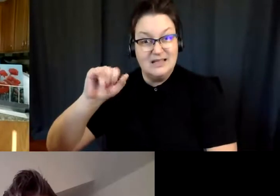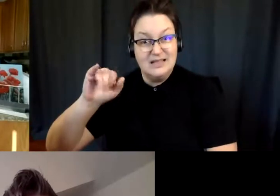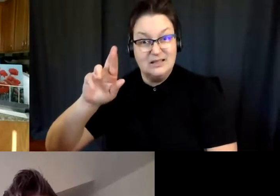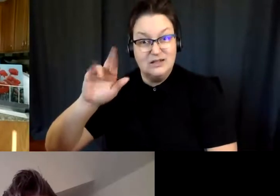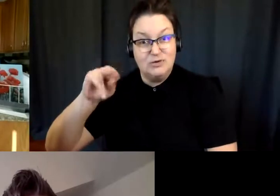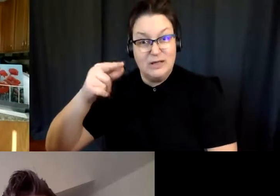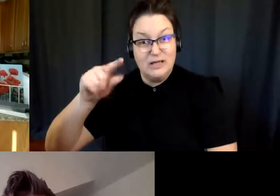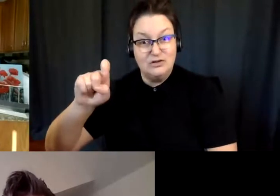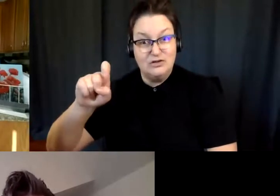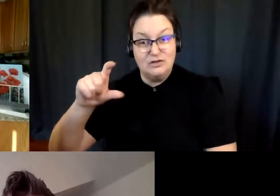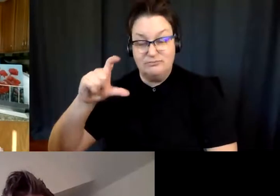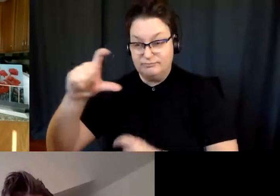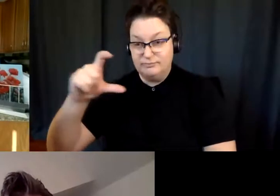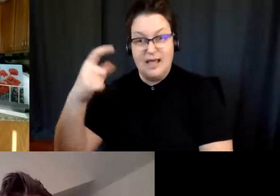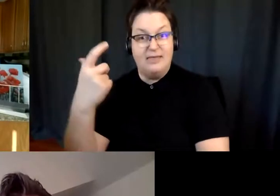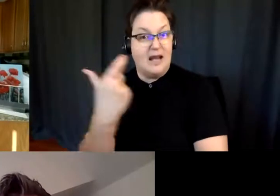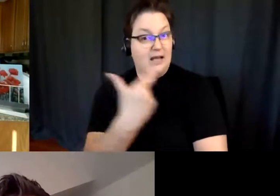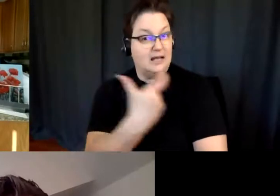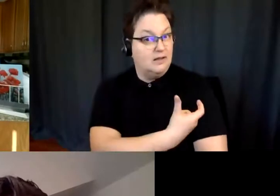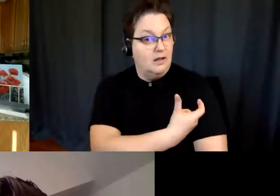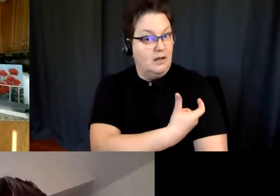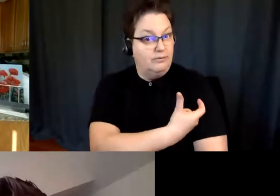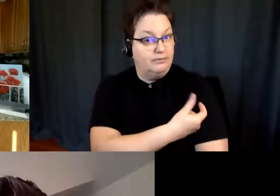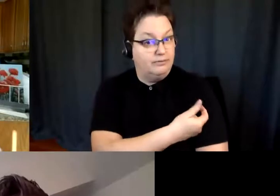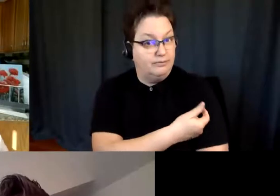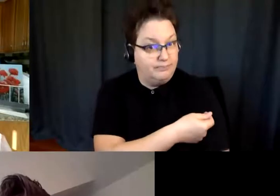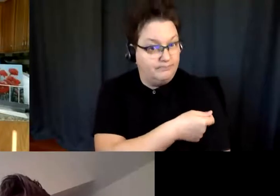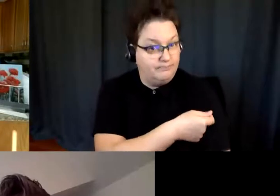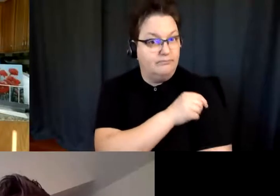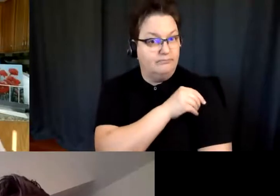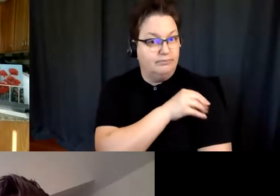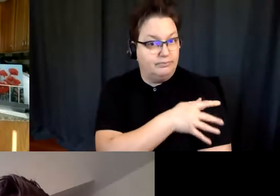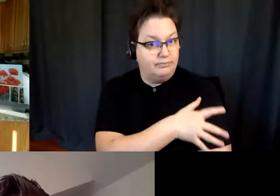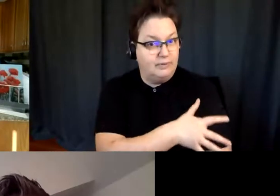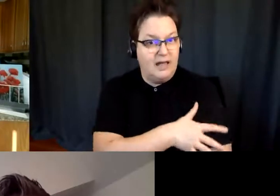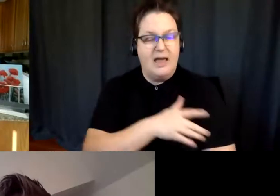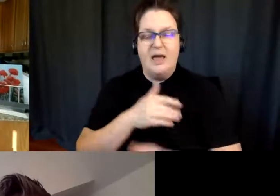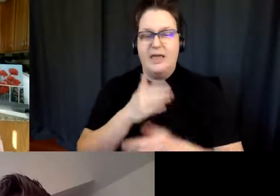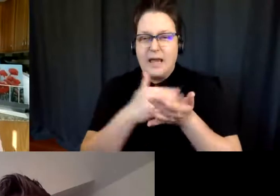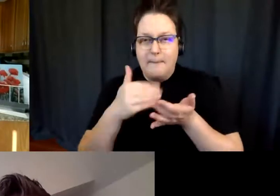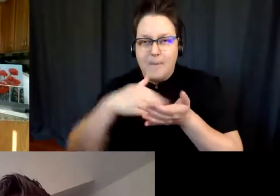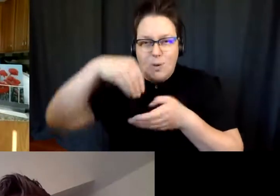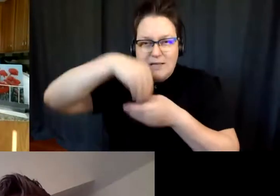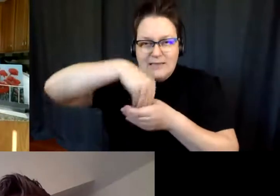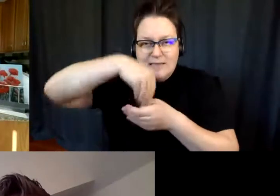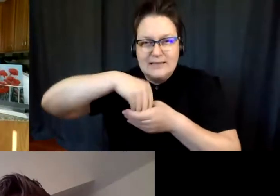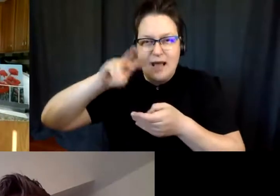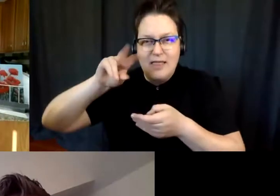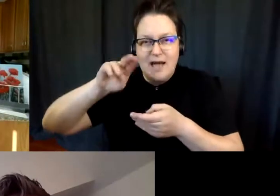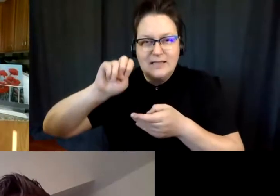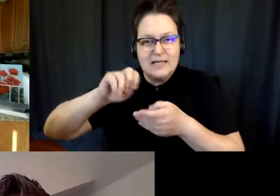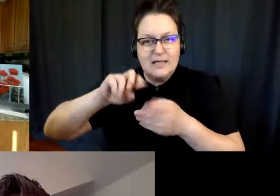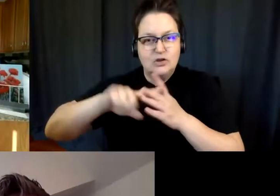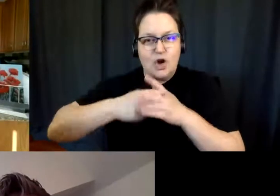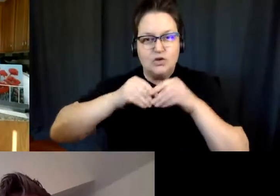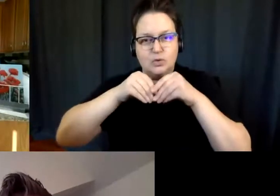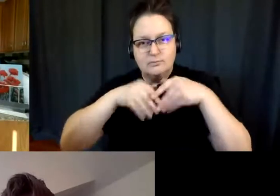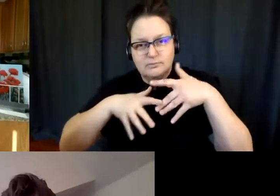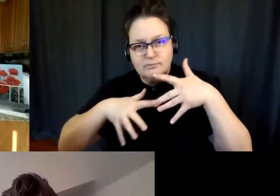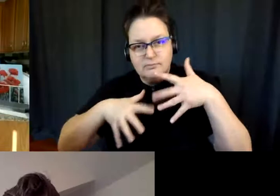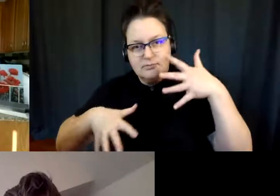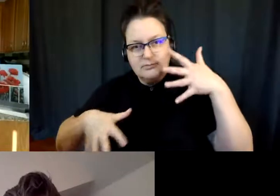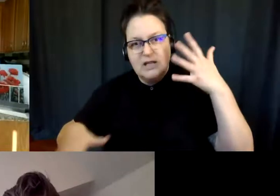the components start to fall apart. So it's going to get into your cells. It's going to teach your cells how to make